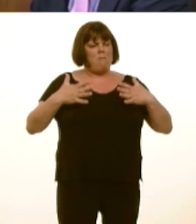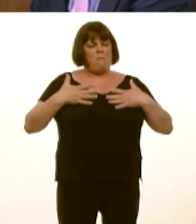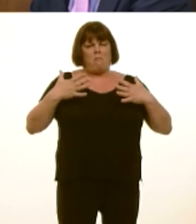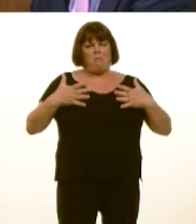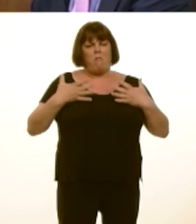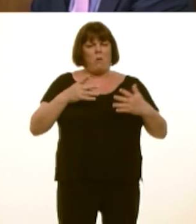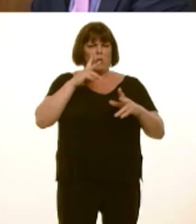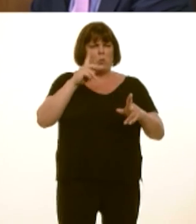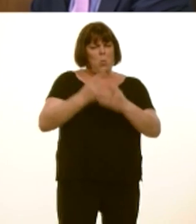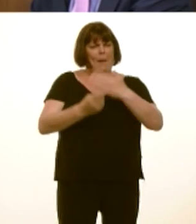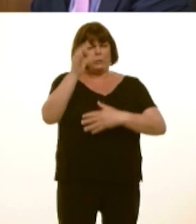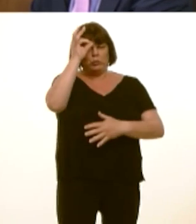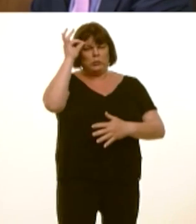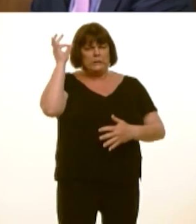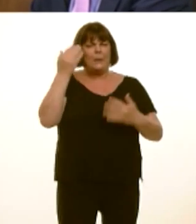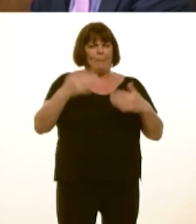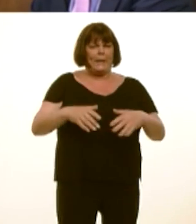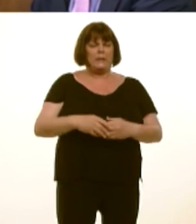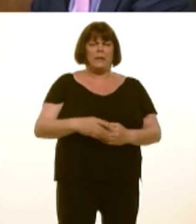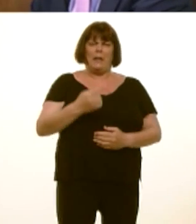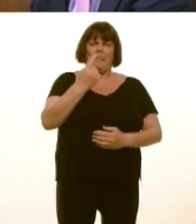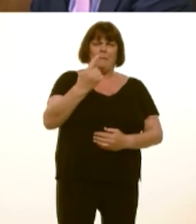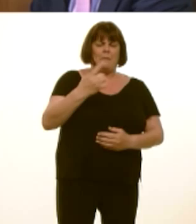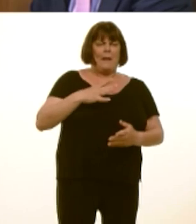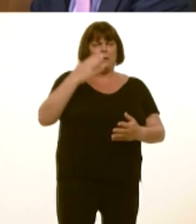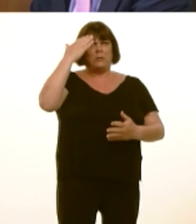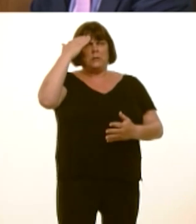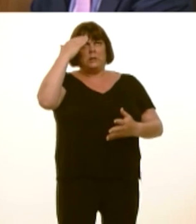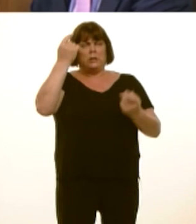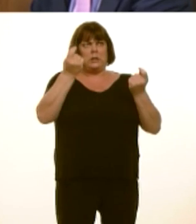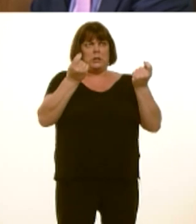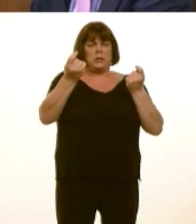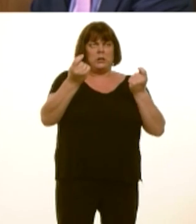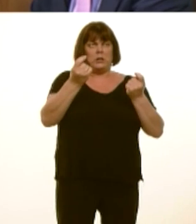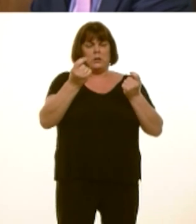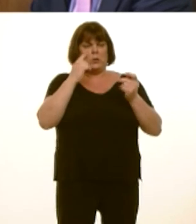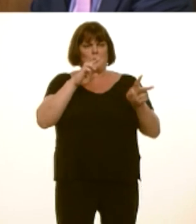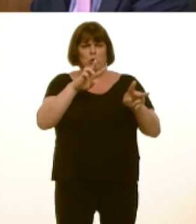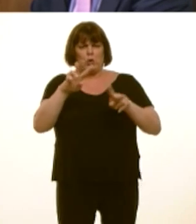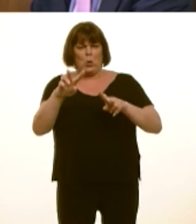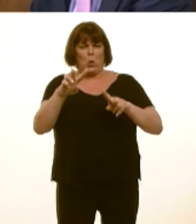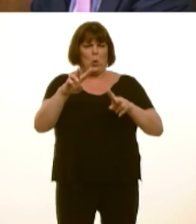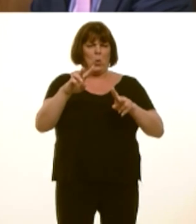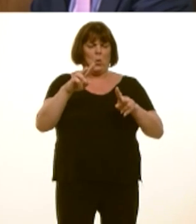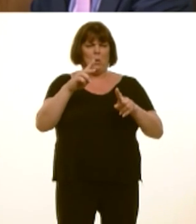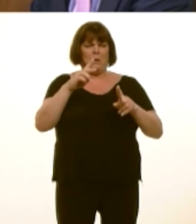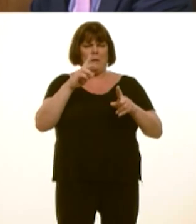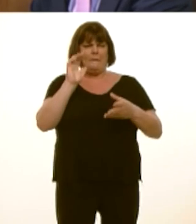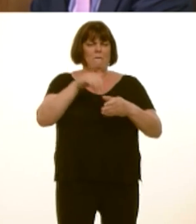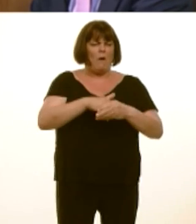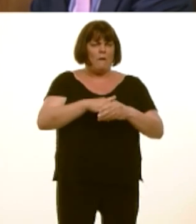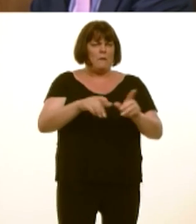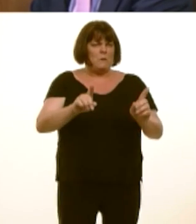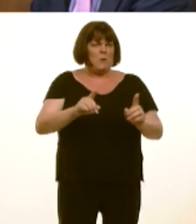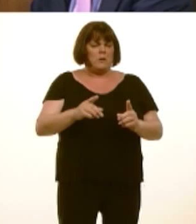Tunisia, and they will, of course, have to come to terms with what they observed and witnessed when they were there. The